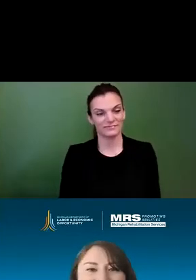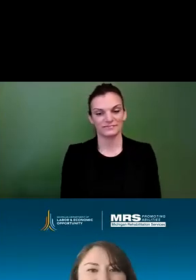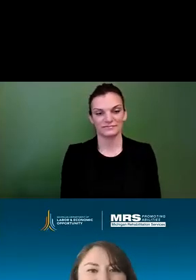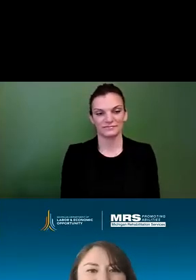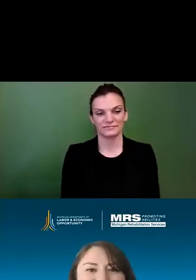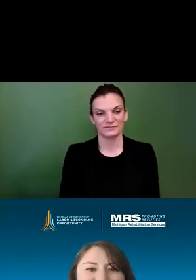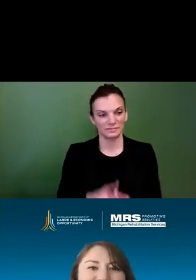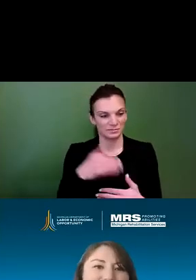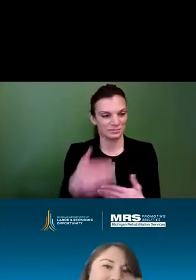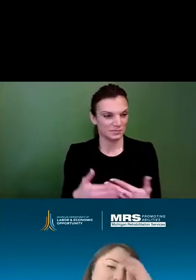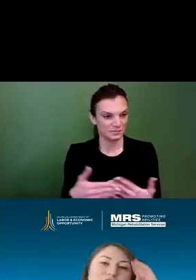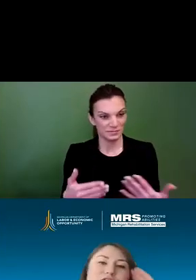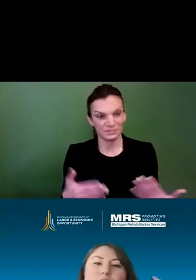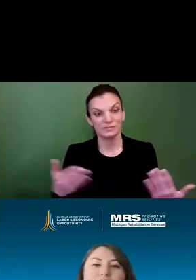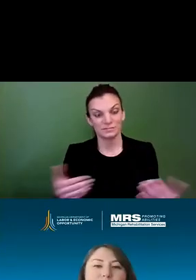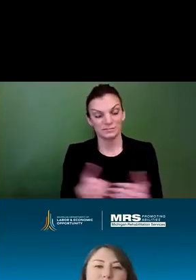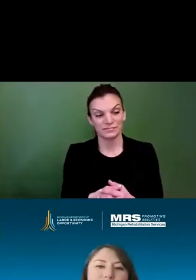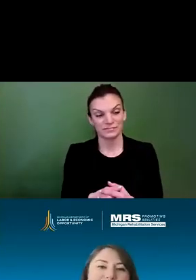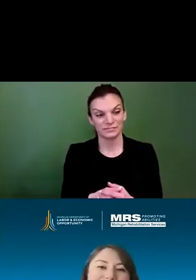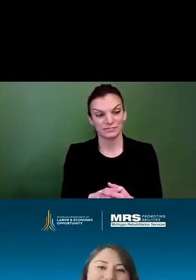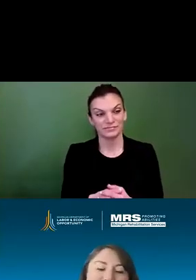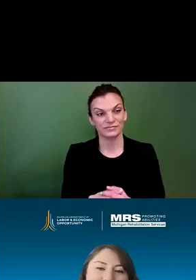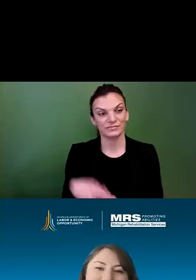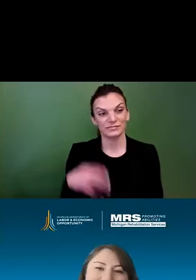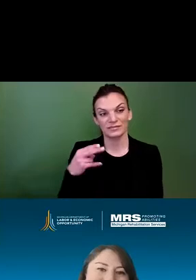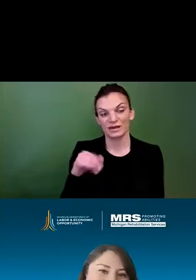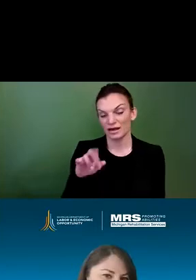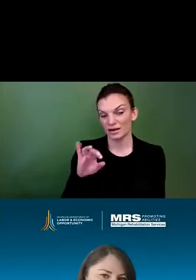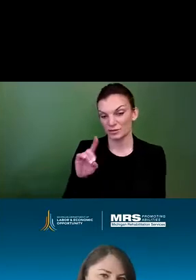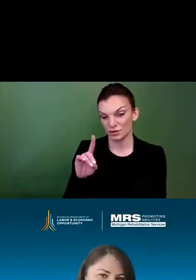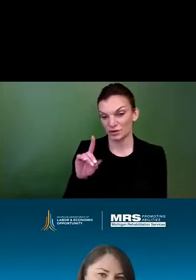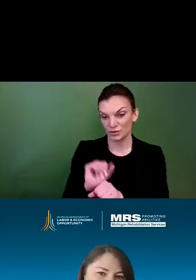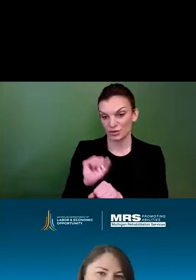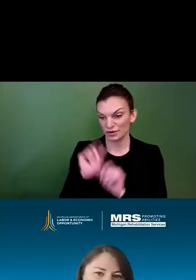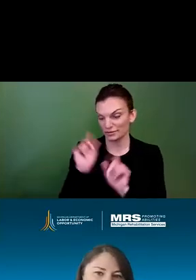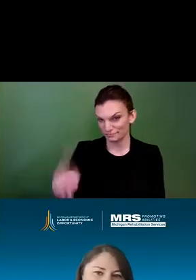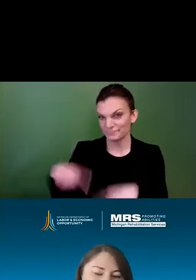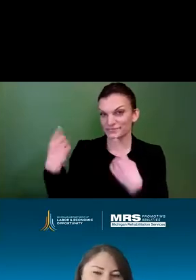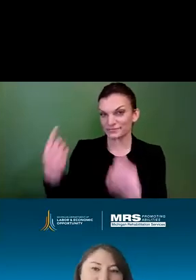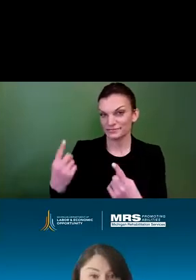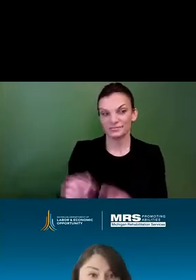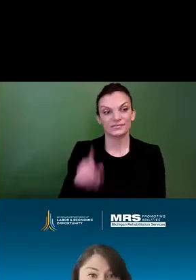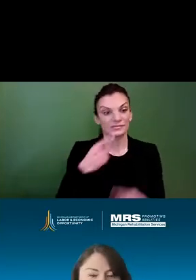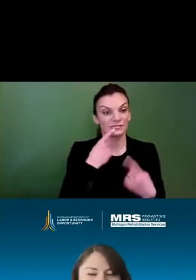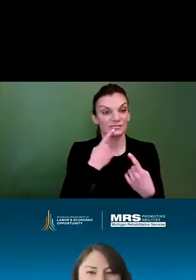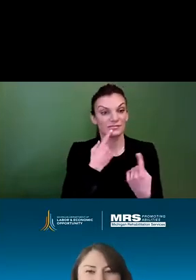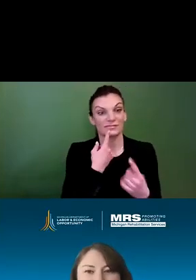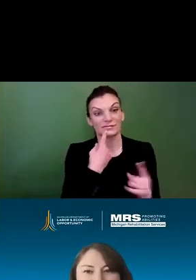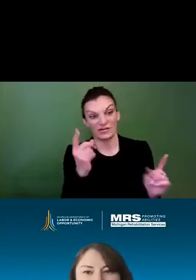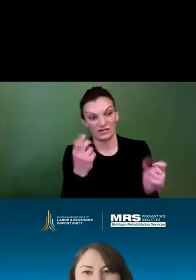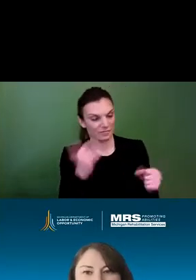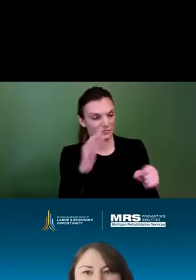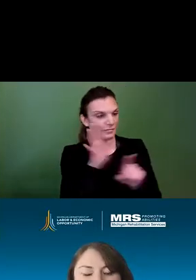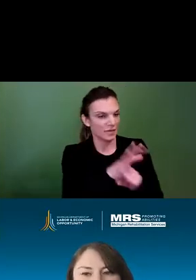Next slide. So hybrid working has always existed, but its prevalence has been turbocharged, obviously,